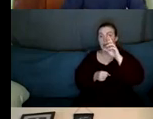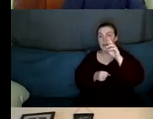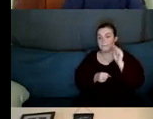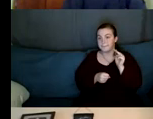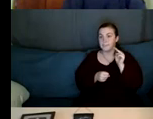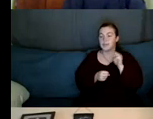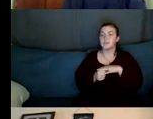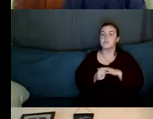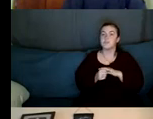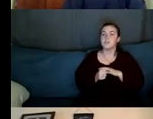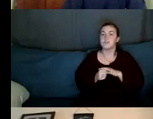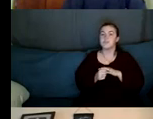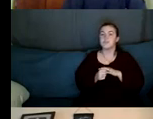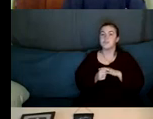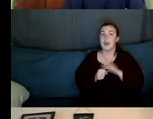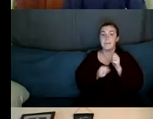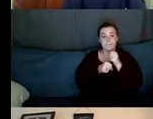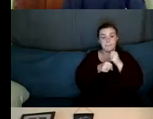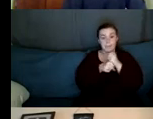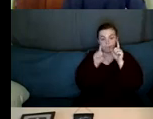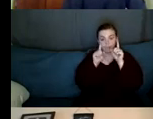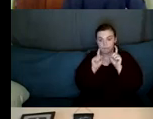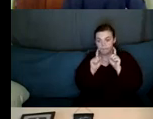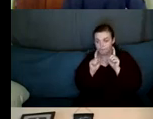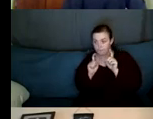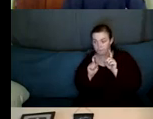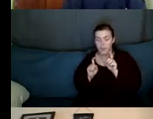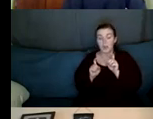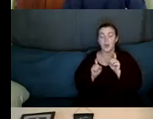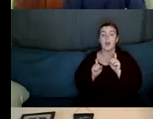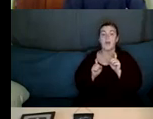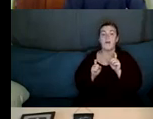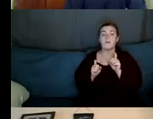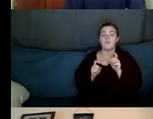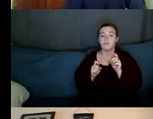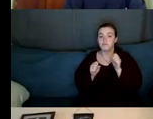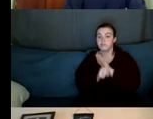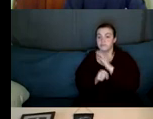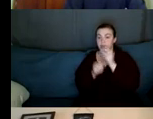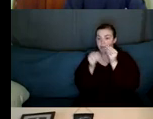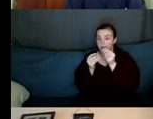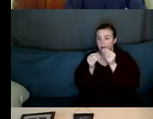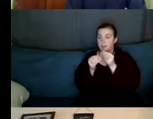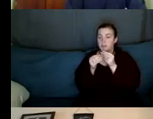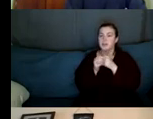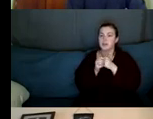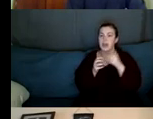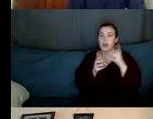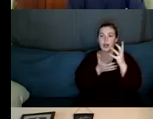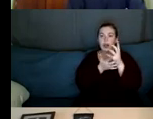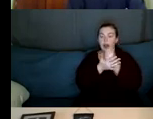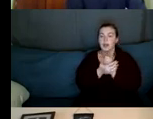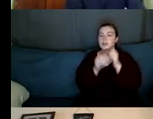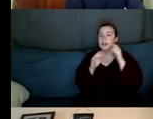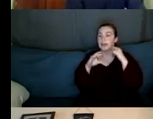It's actually going to let me make a questionnaire with all the information. I'm going to go into the settings and I'm going to say collect email addresses because I